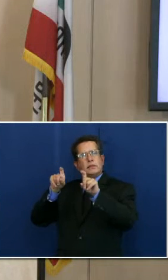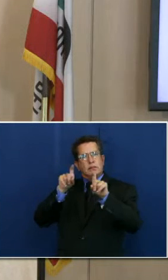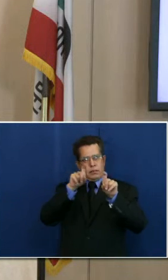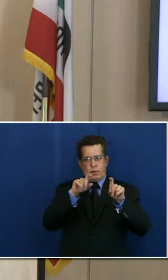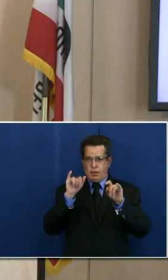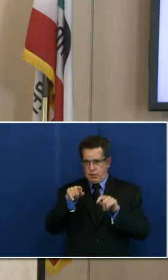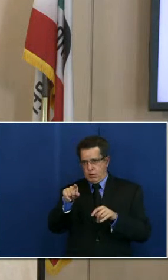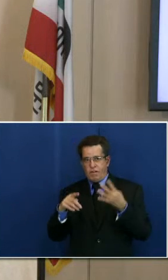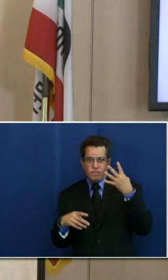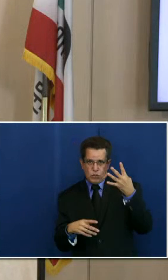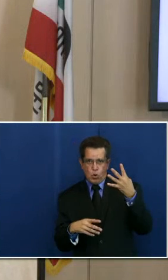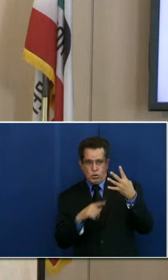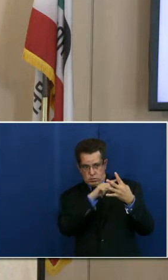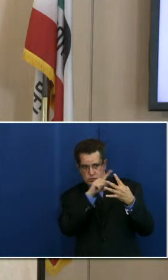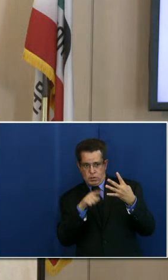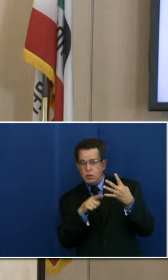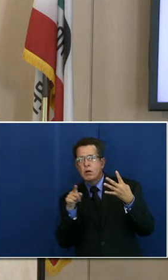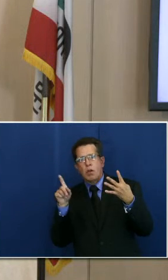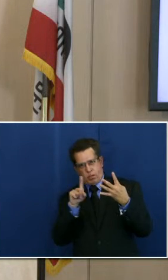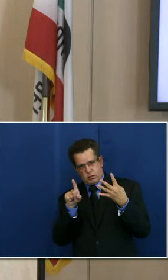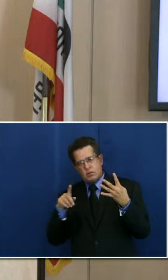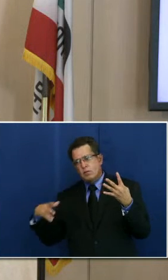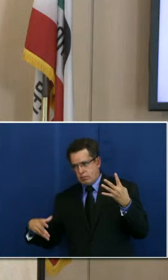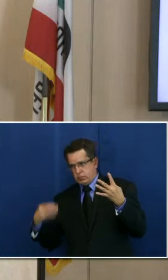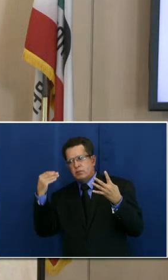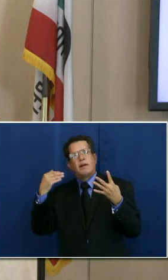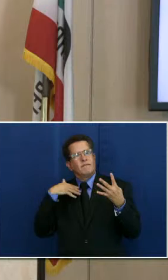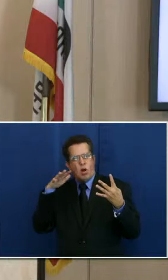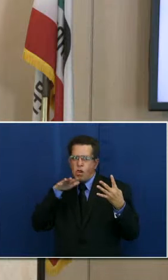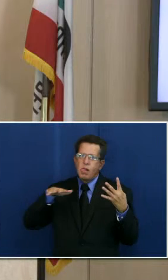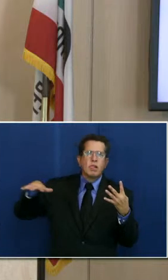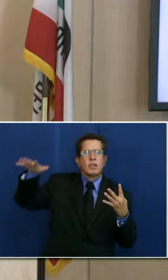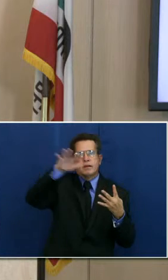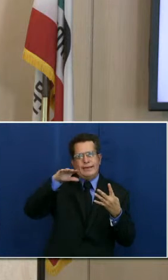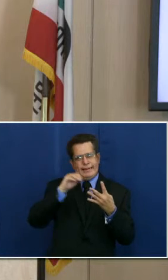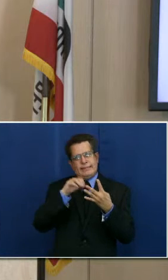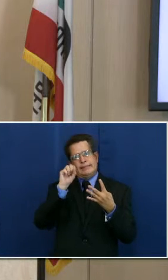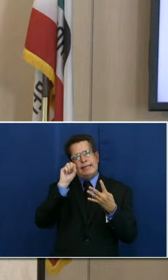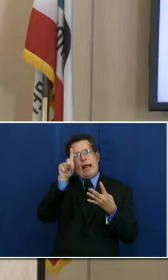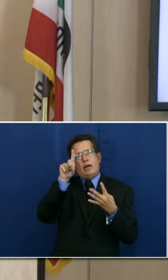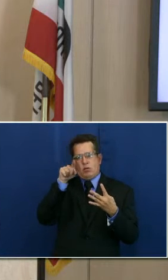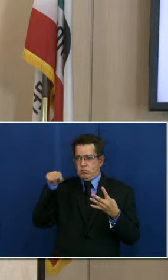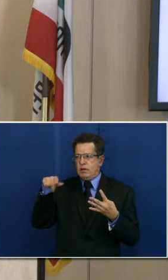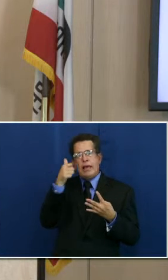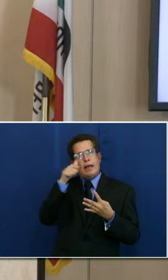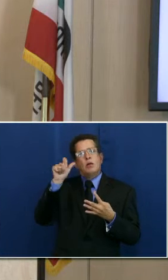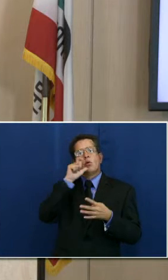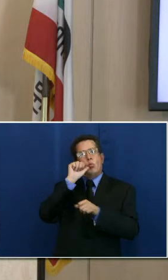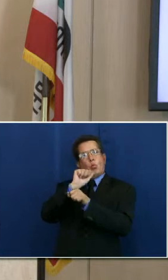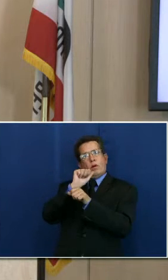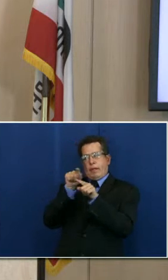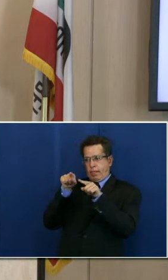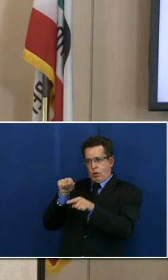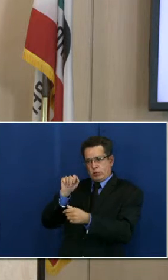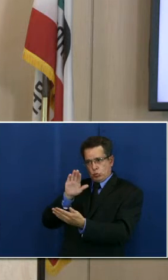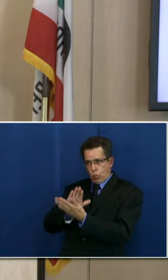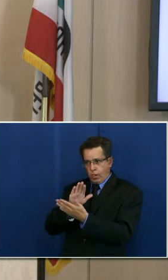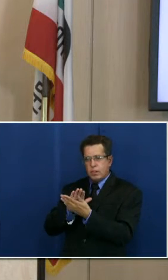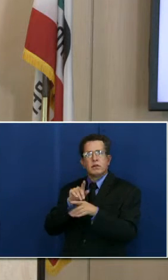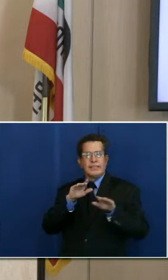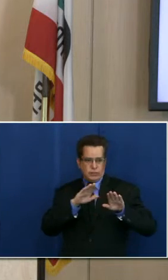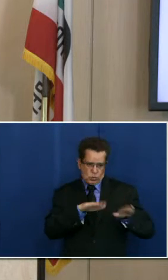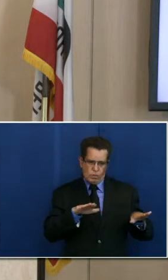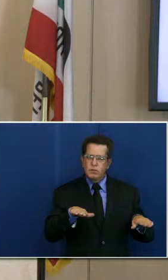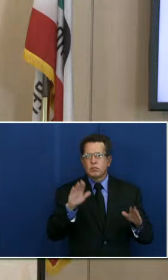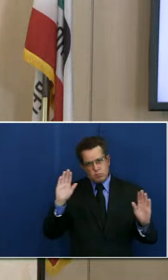testing sites, or rural testing sites, we have testing sites throughout the county, and school personnel, indeed, with parents and their children, can go